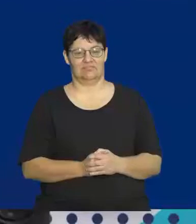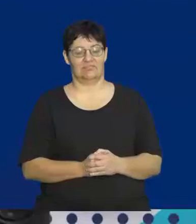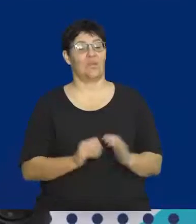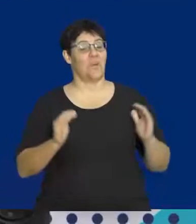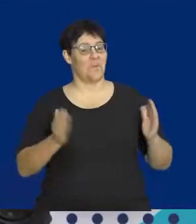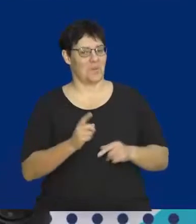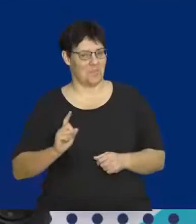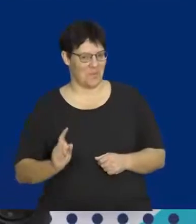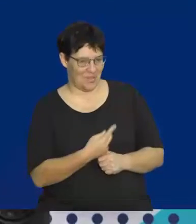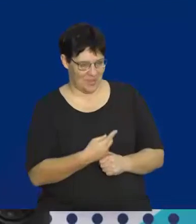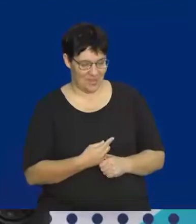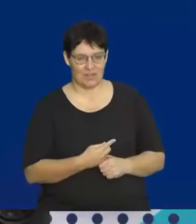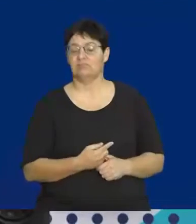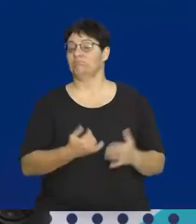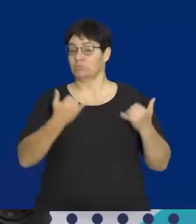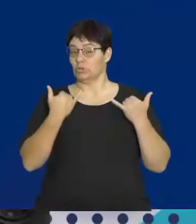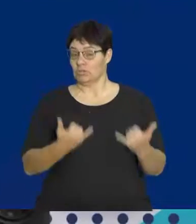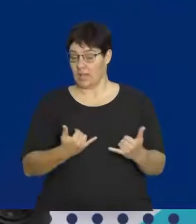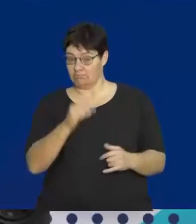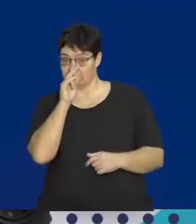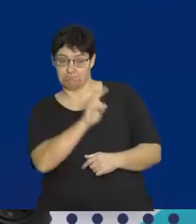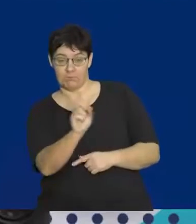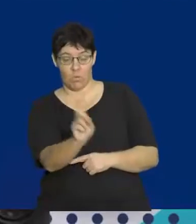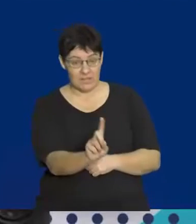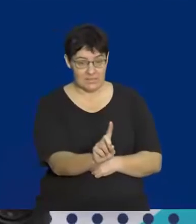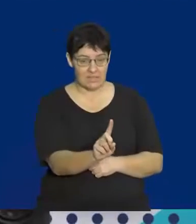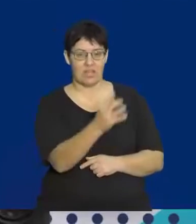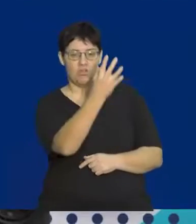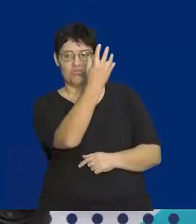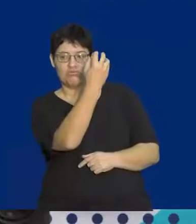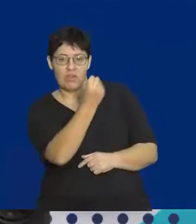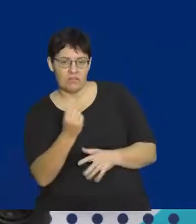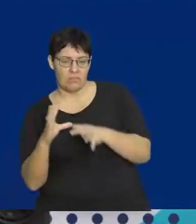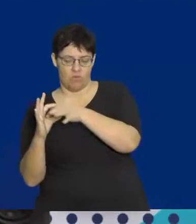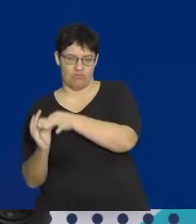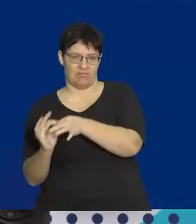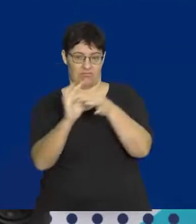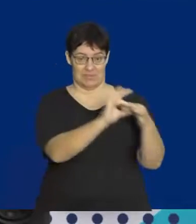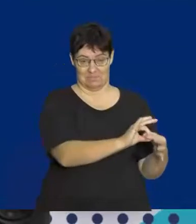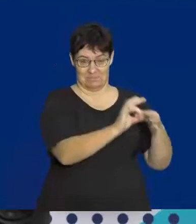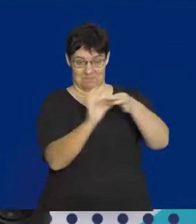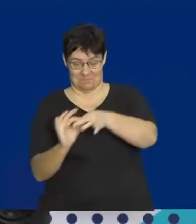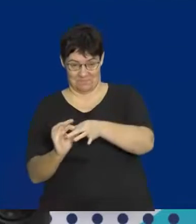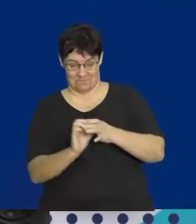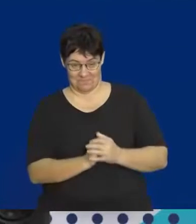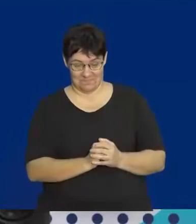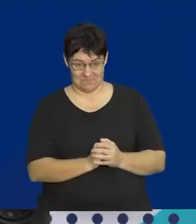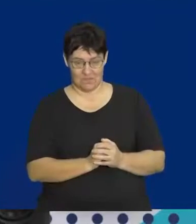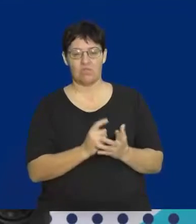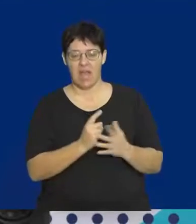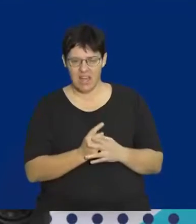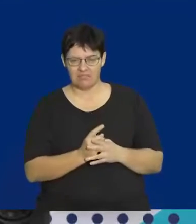Welcome everyone. Today we are going to look at gravity relationships. So we're going to get into